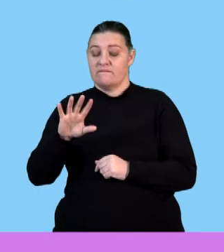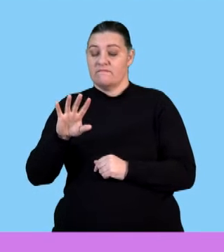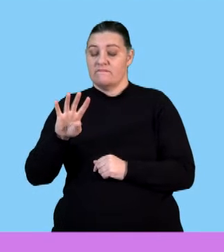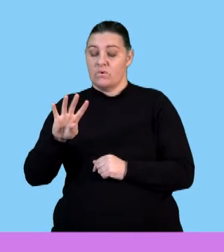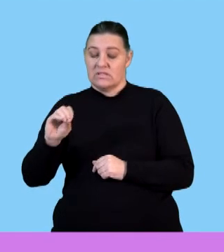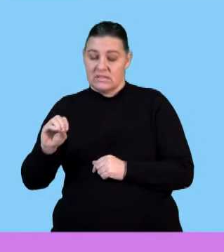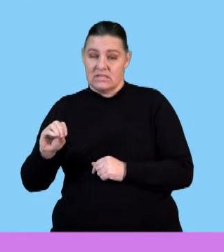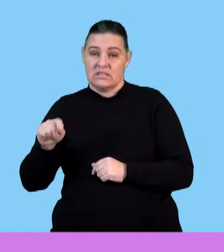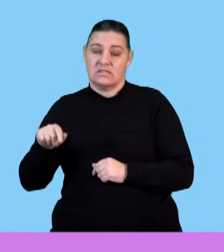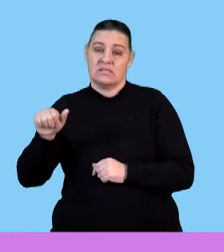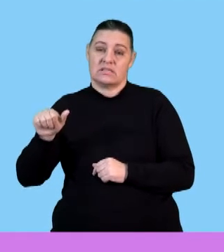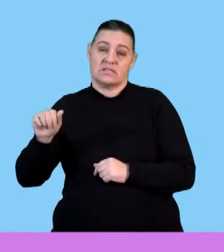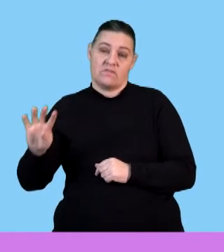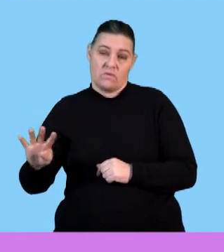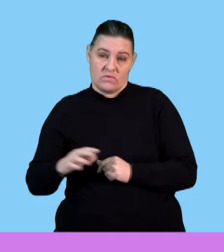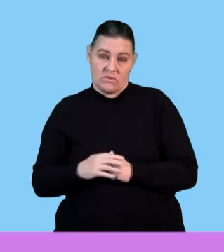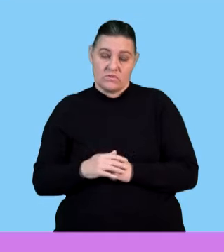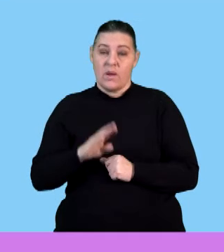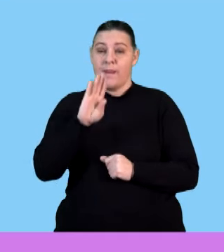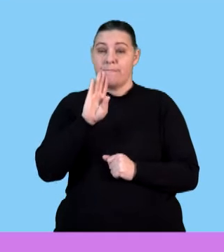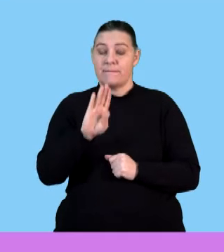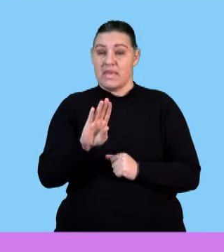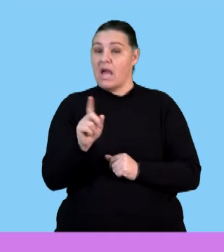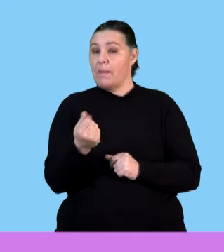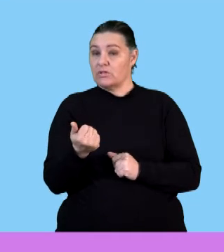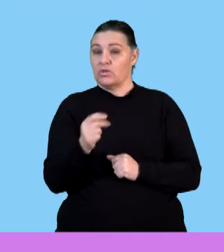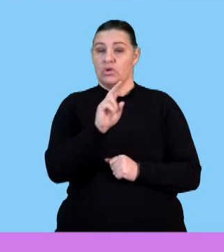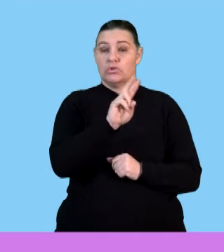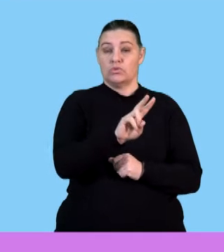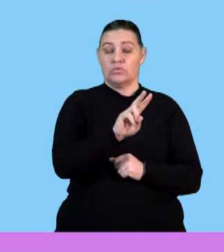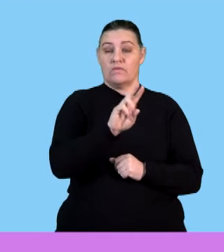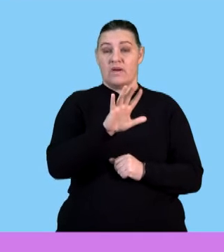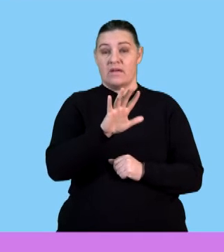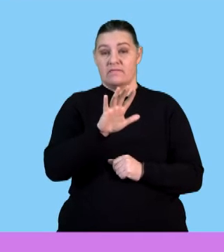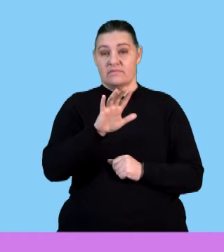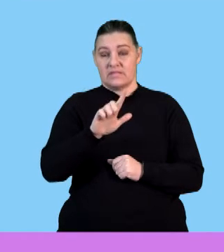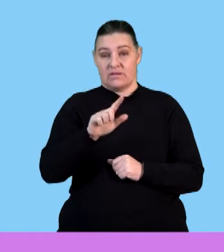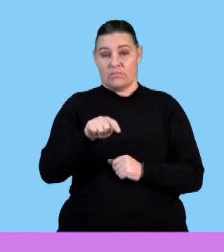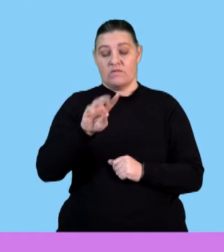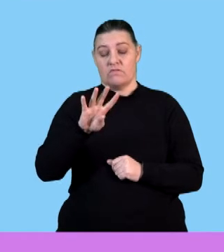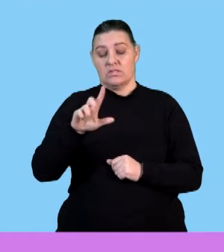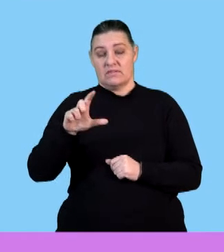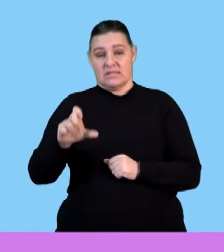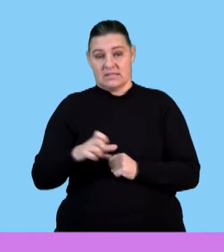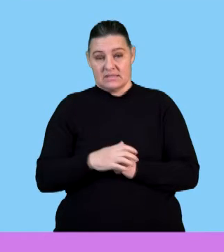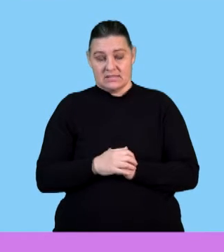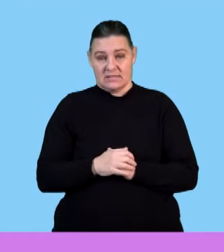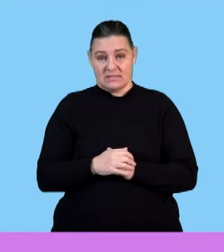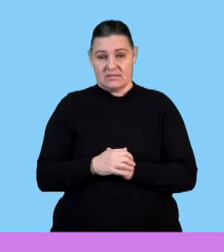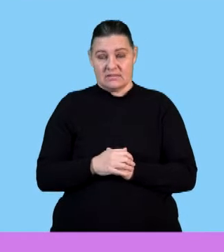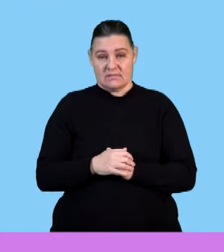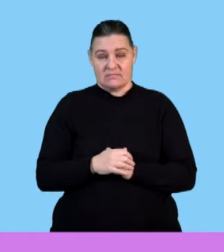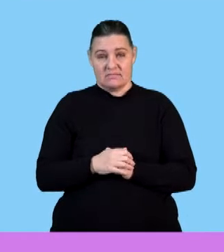33,540 Rand 64. So we know that B's amount is 257 Rand 47 cents. Ooh,